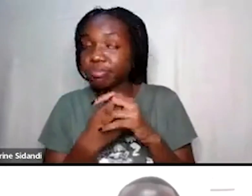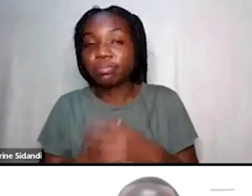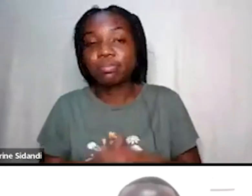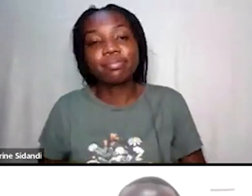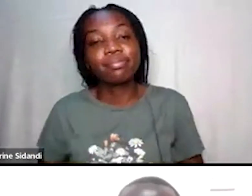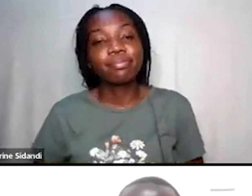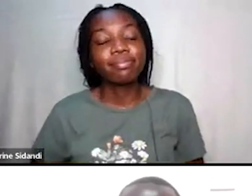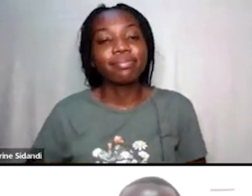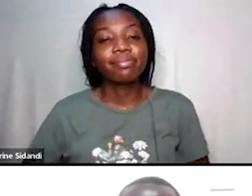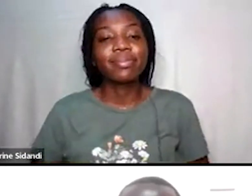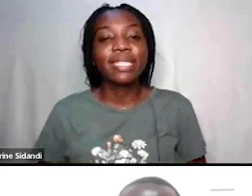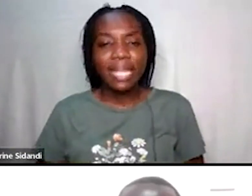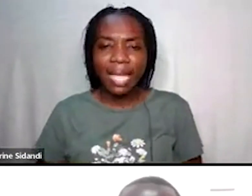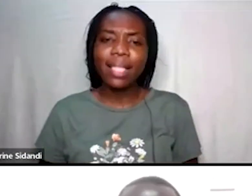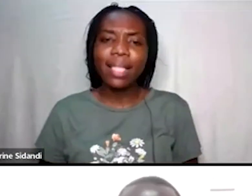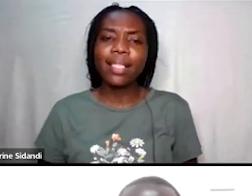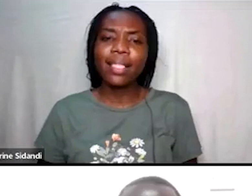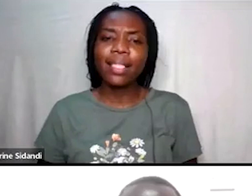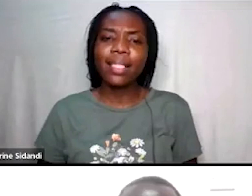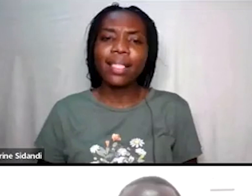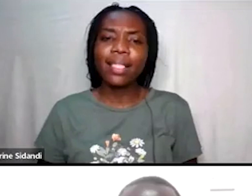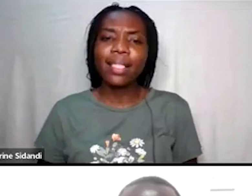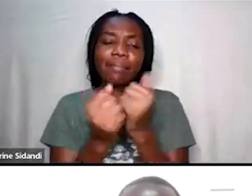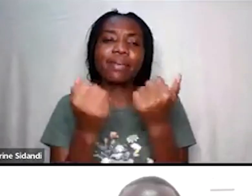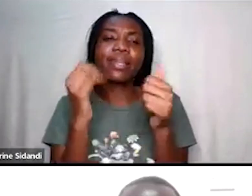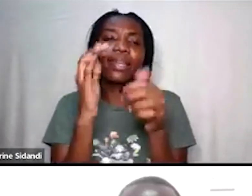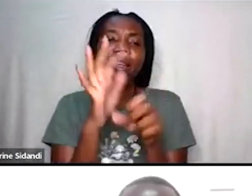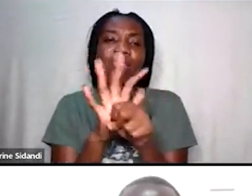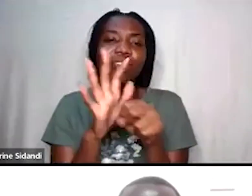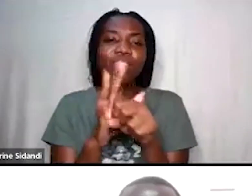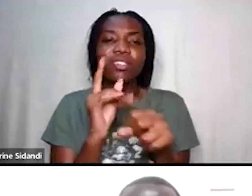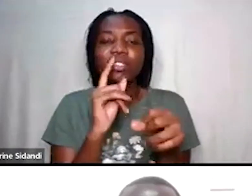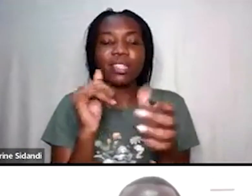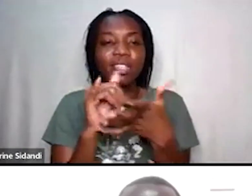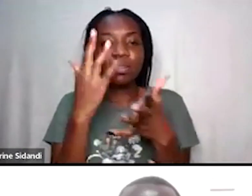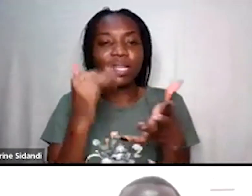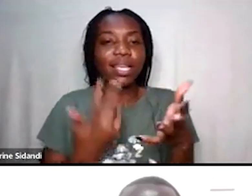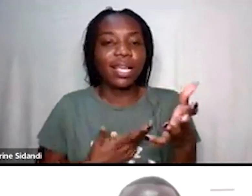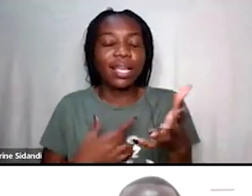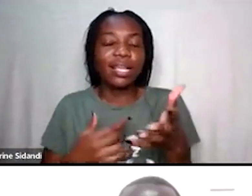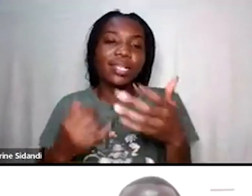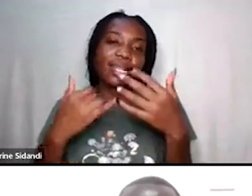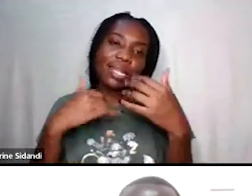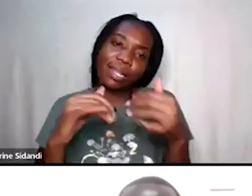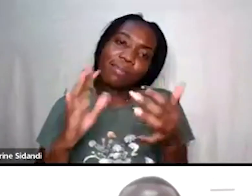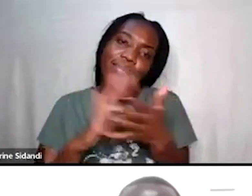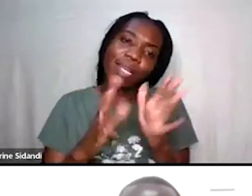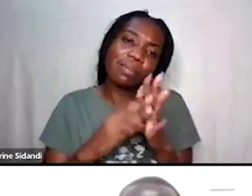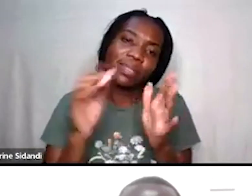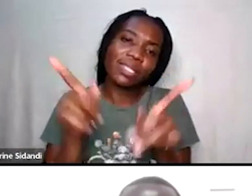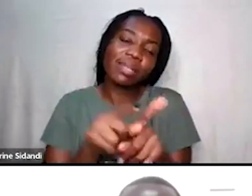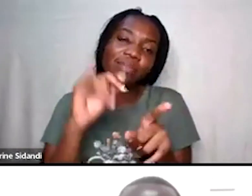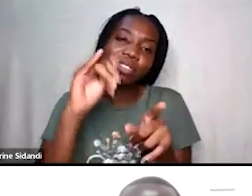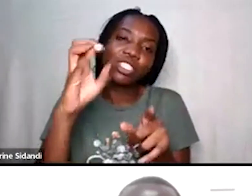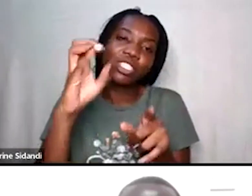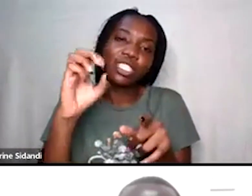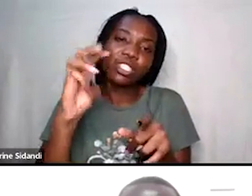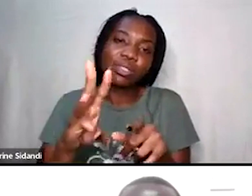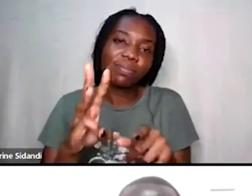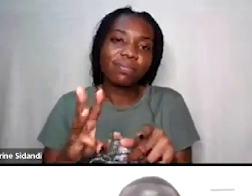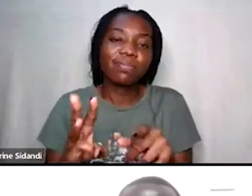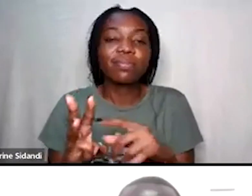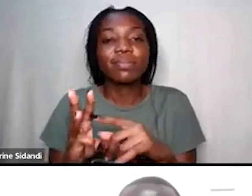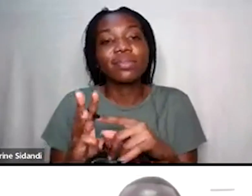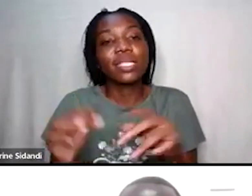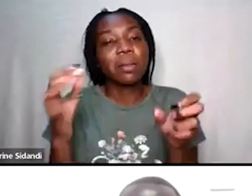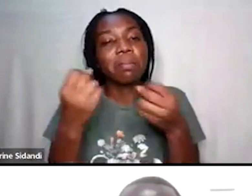That happens so much. Yeah, that's what I was saying. Let us try to be like Jews, or let us try to be like Walalos. There are many people who do that. By the